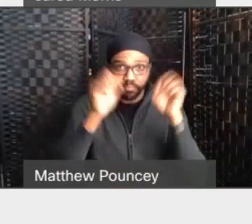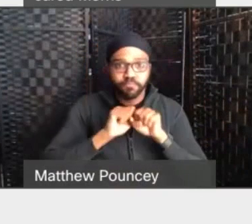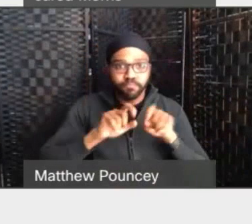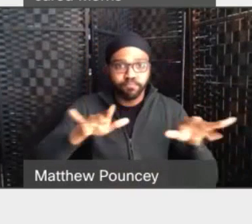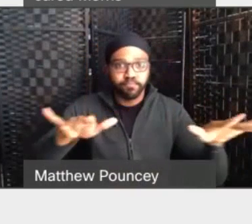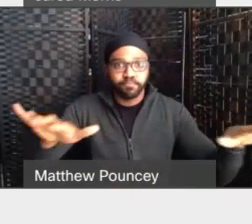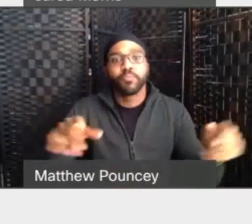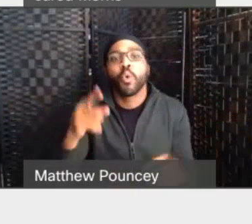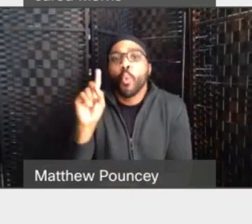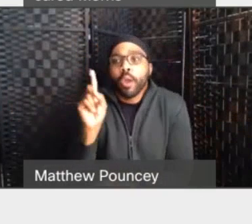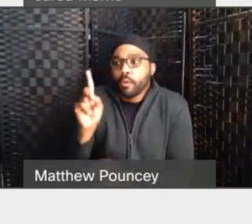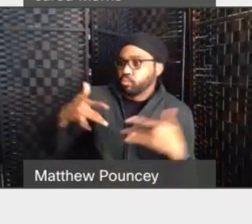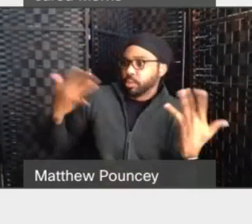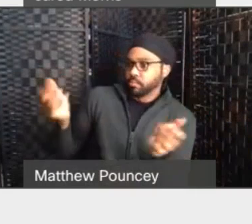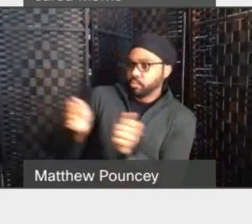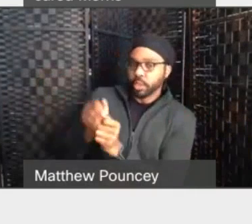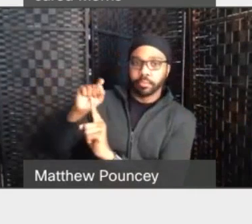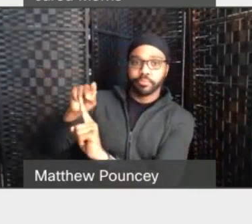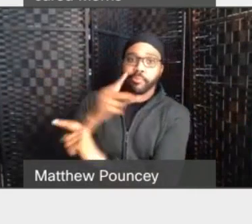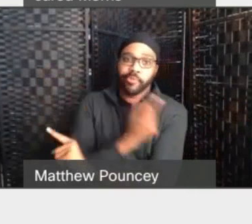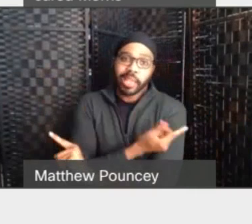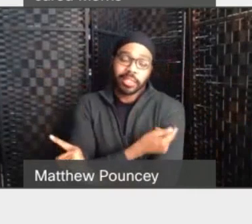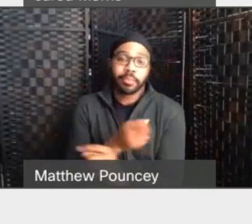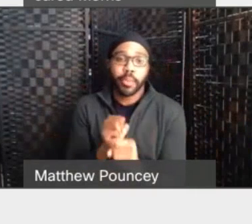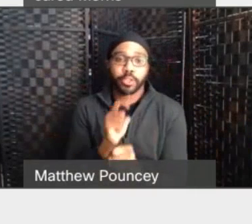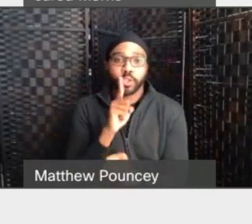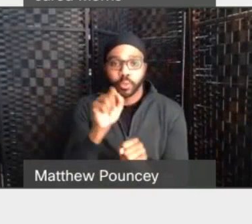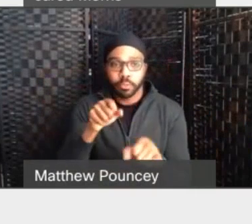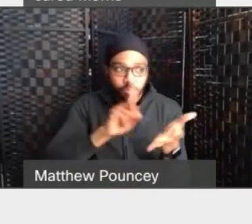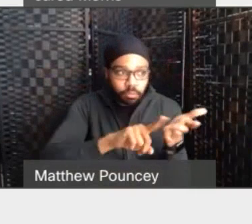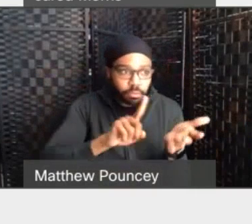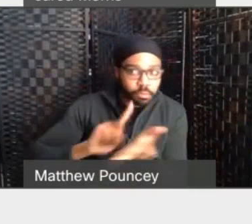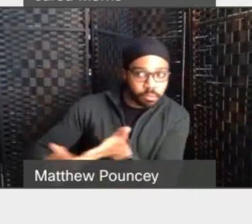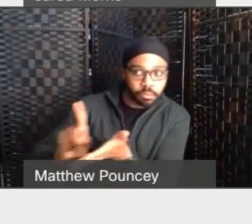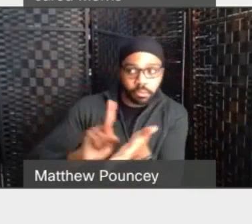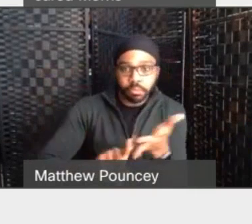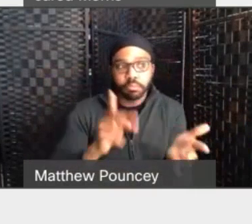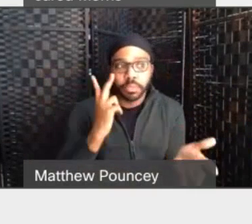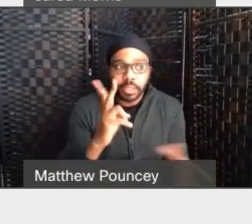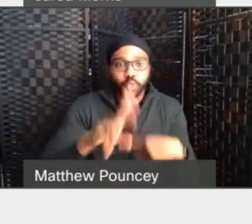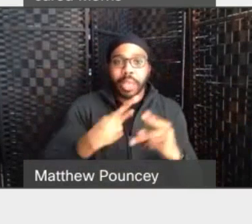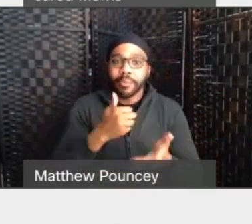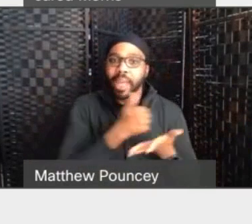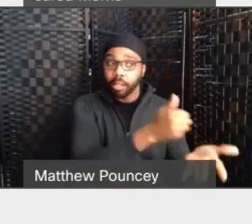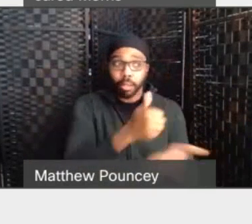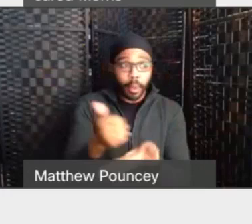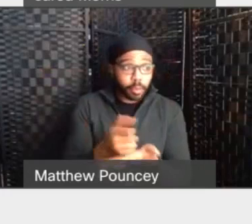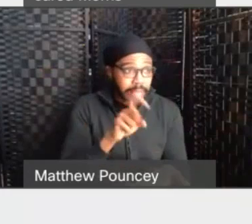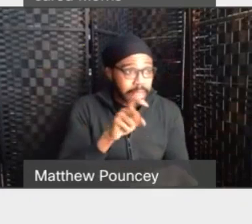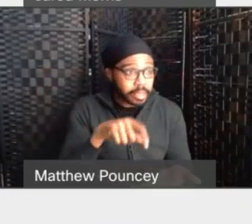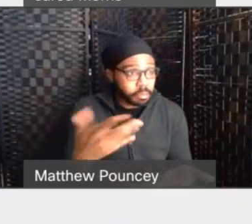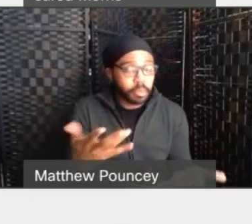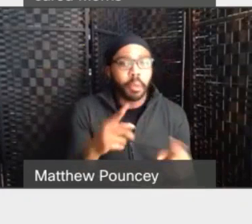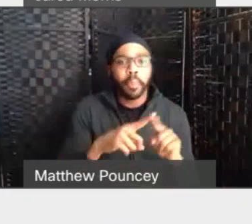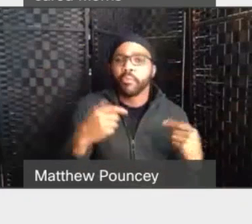where things stand with vaccine, trying to, check in to see what kind of help people might need, but just letting them know